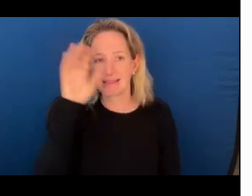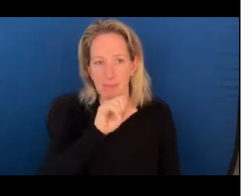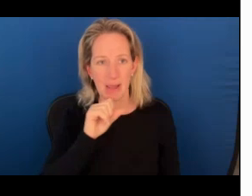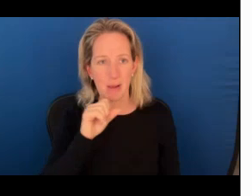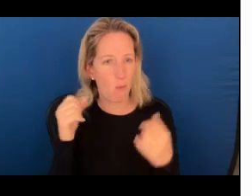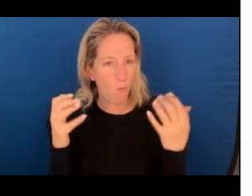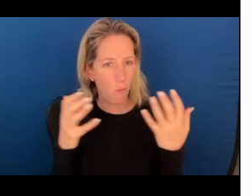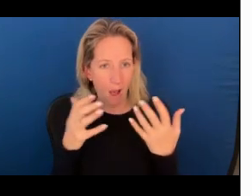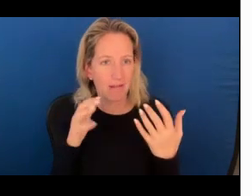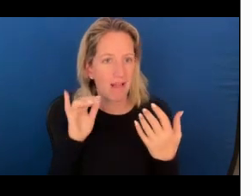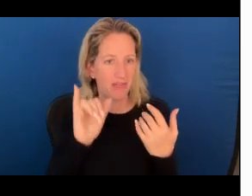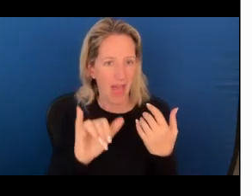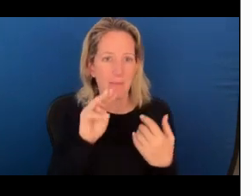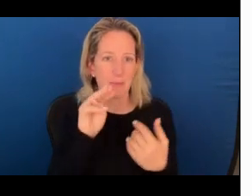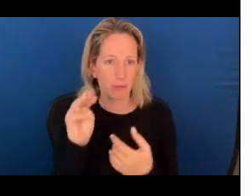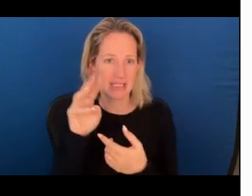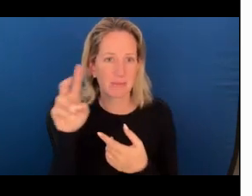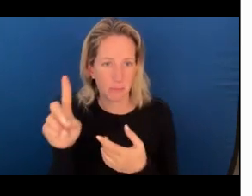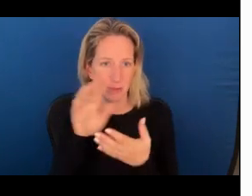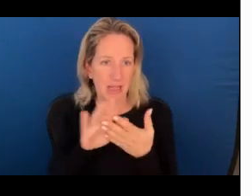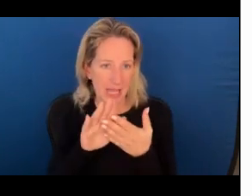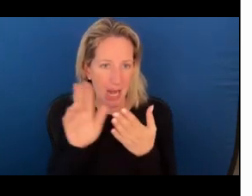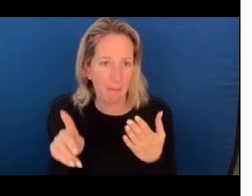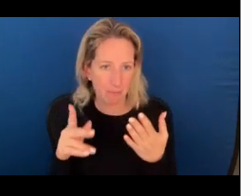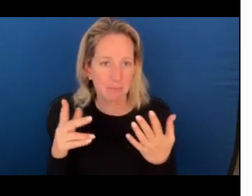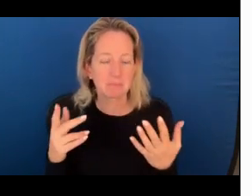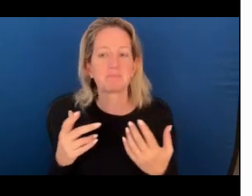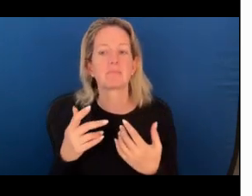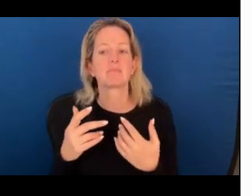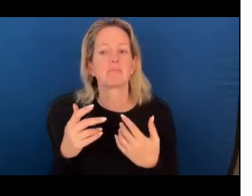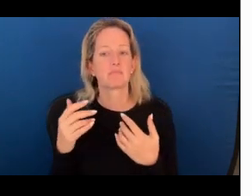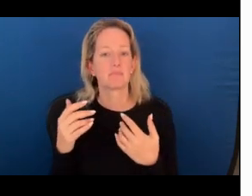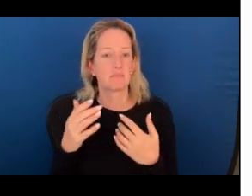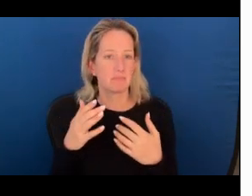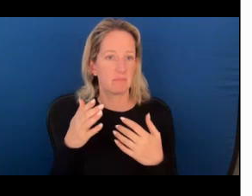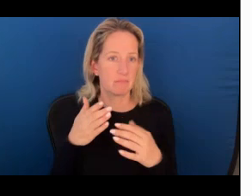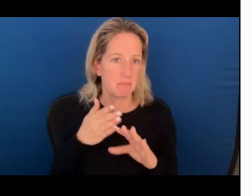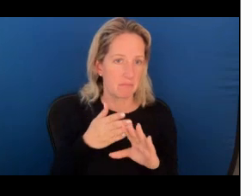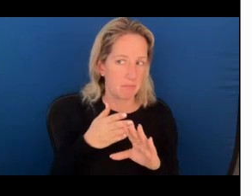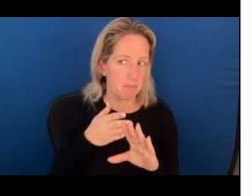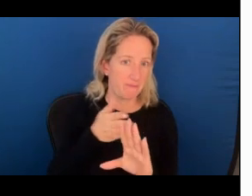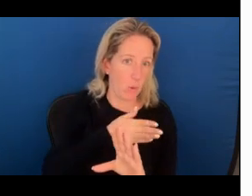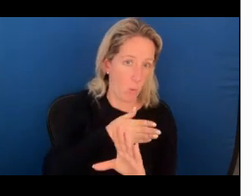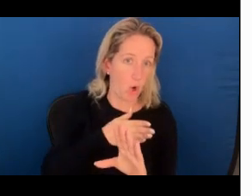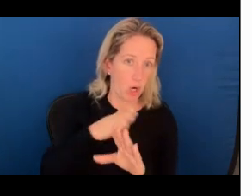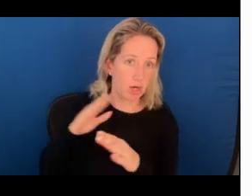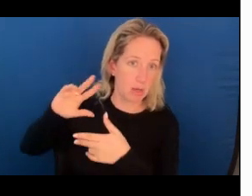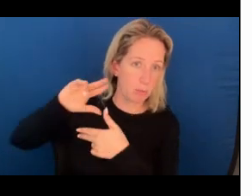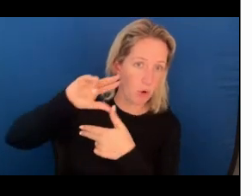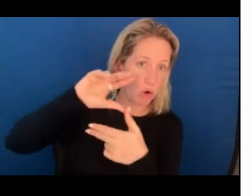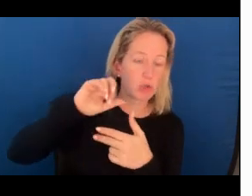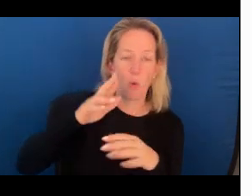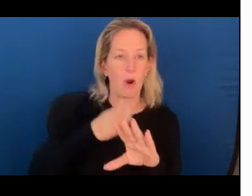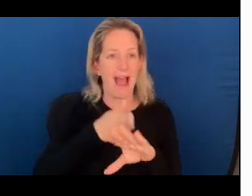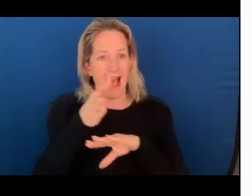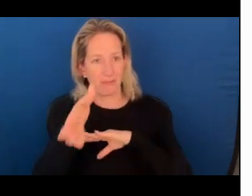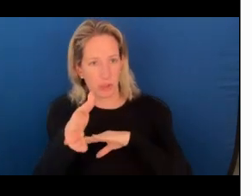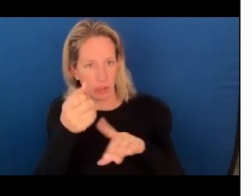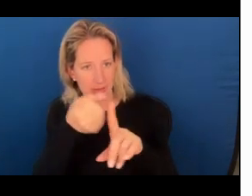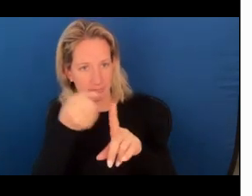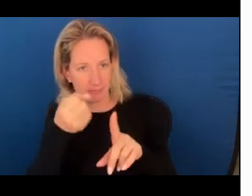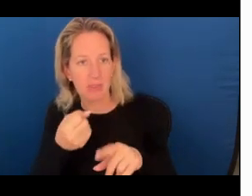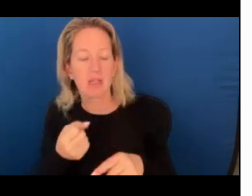debris cleanup might be after a storm, either before it approaches or after. And that way they can make decisions, okay, are we going to do